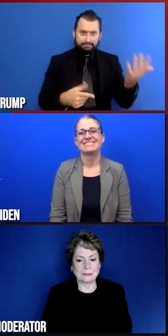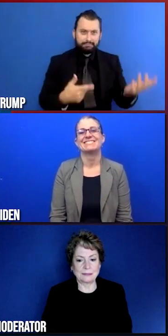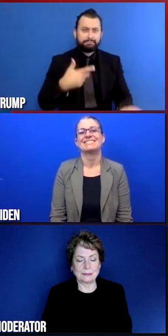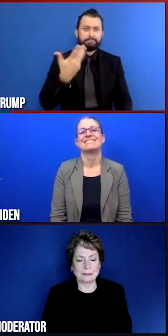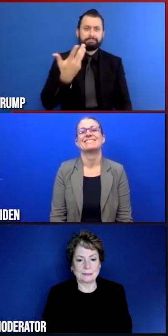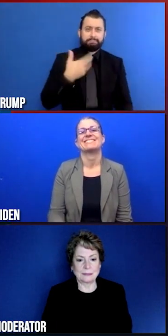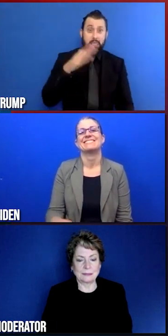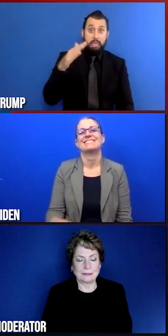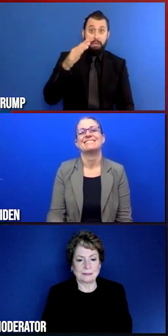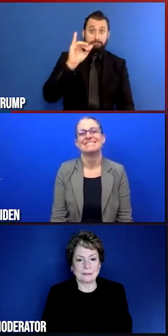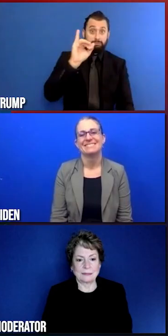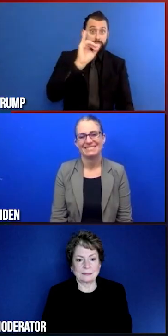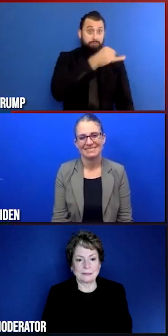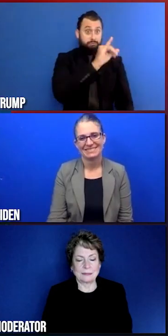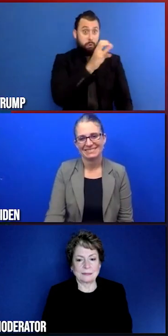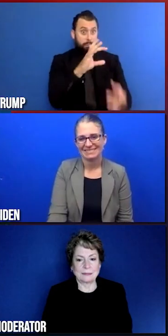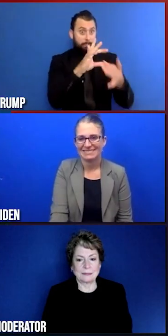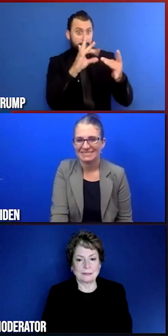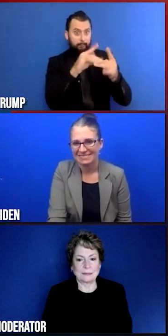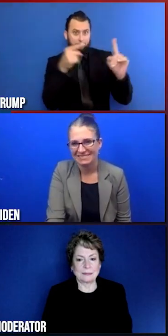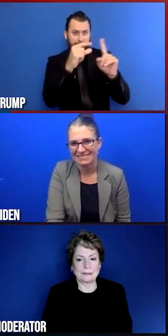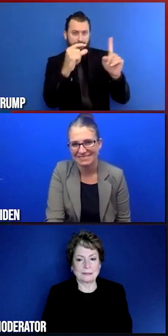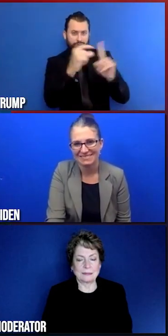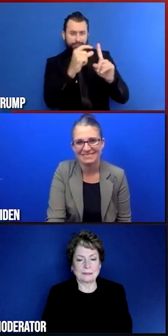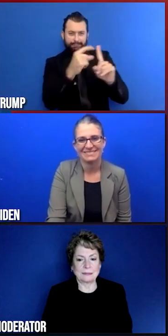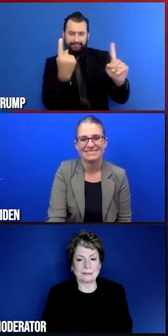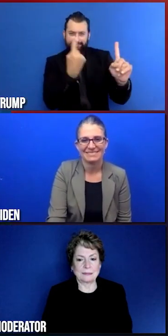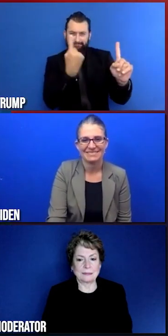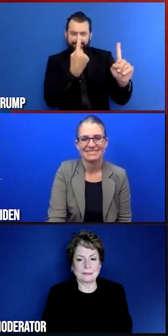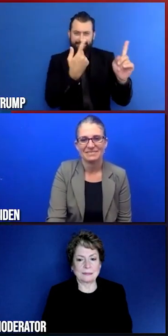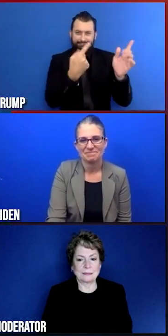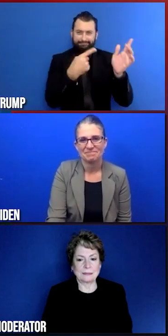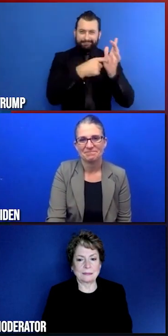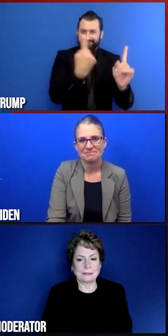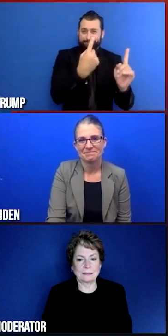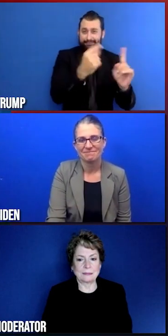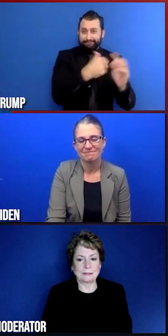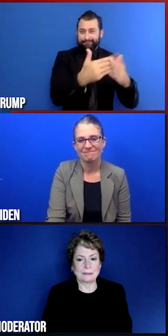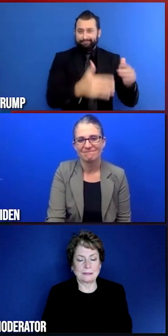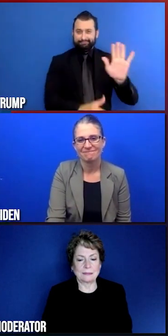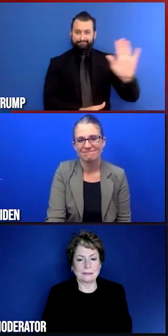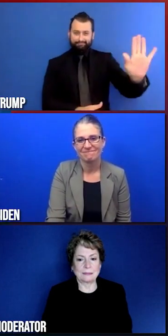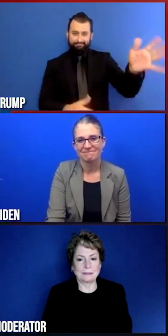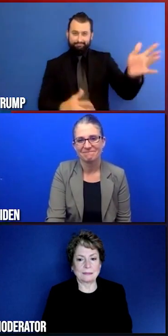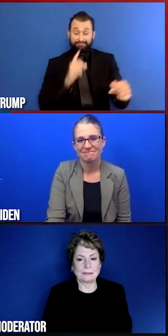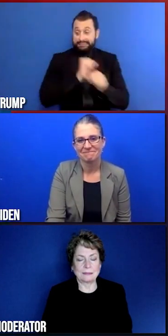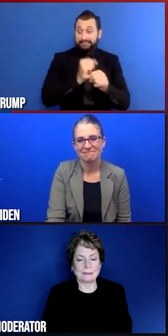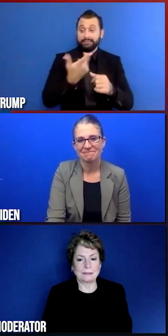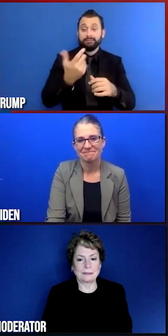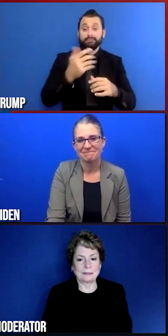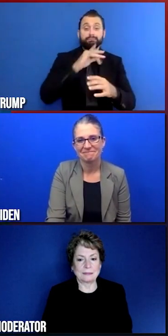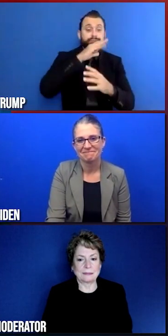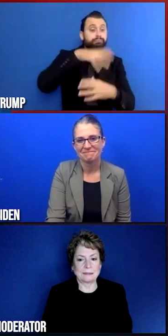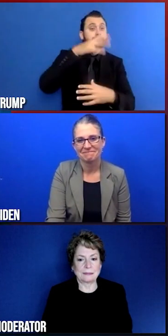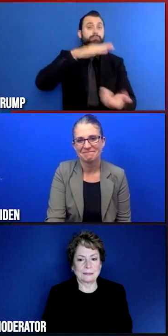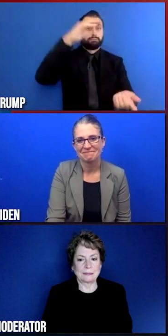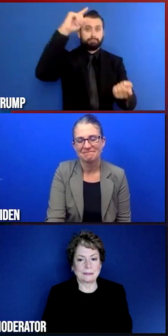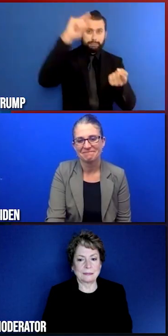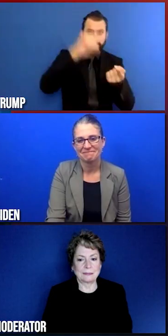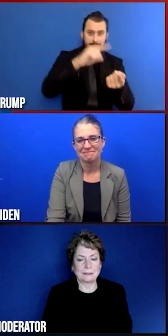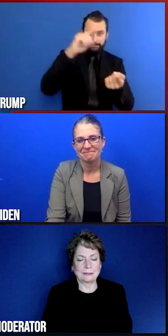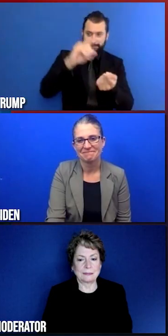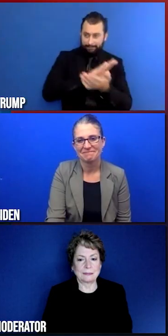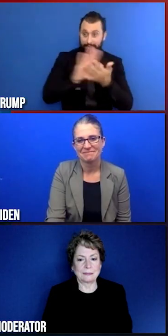we have the best carbon emission numbers that we've had in 35 years under this